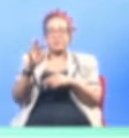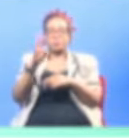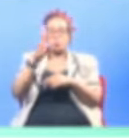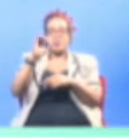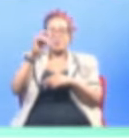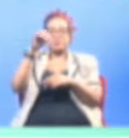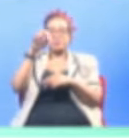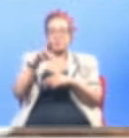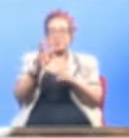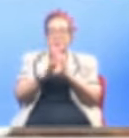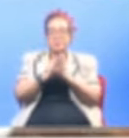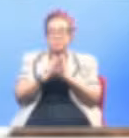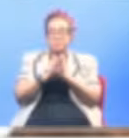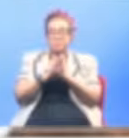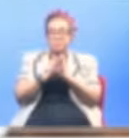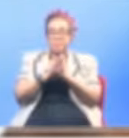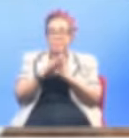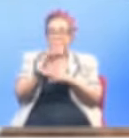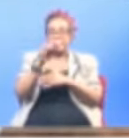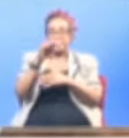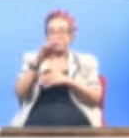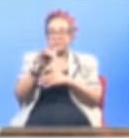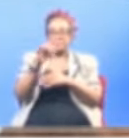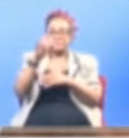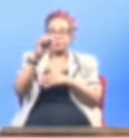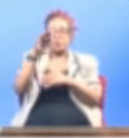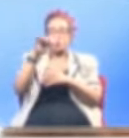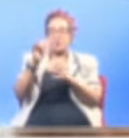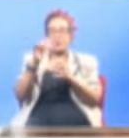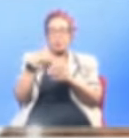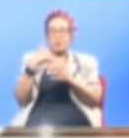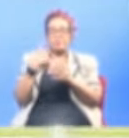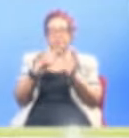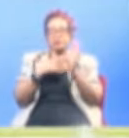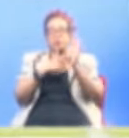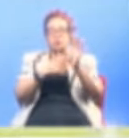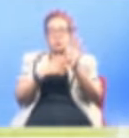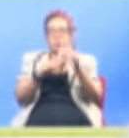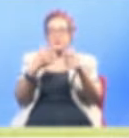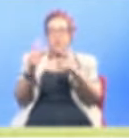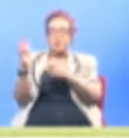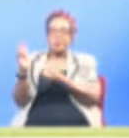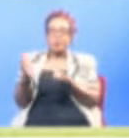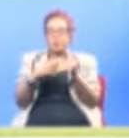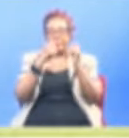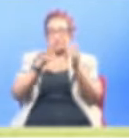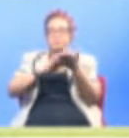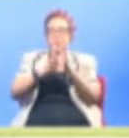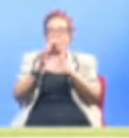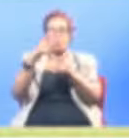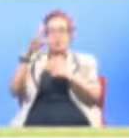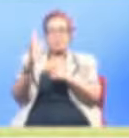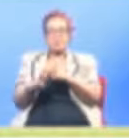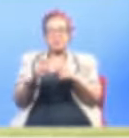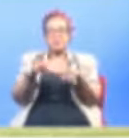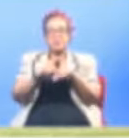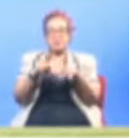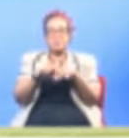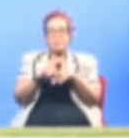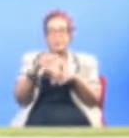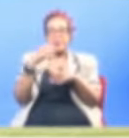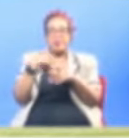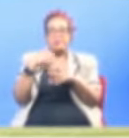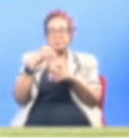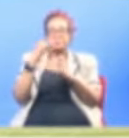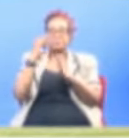and Country Club this weekend. Lockie and Passwell showcased great display of golf to be crowned winners and earn a spot at the grand finale of